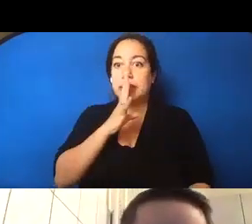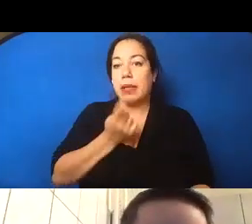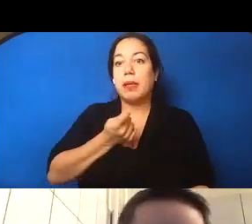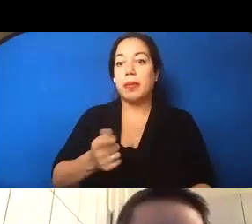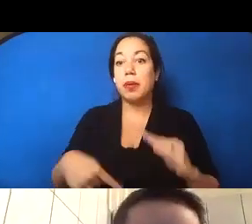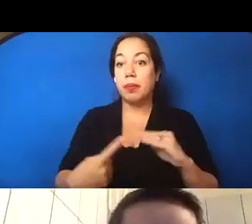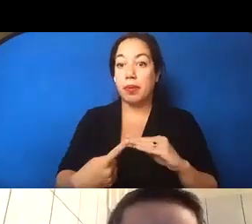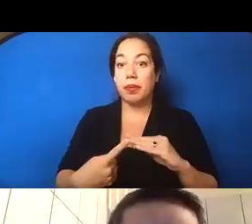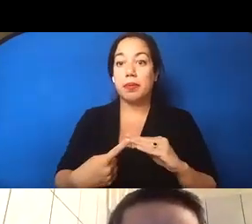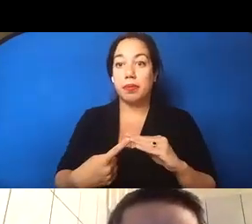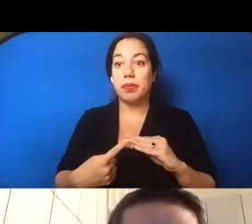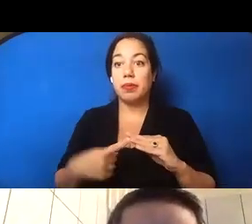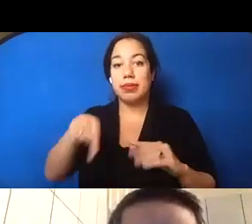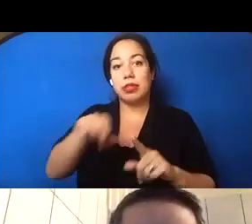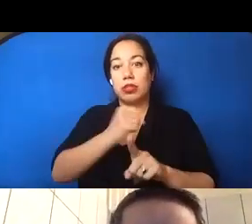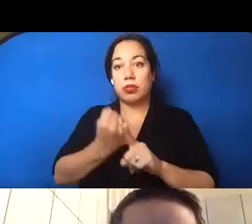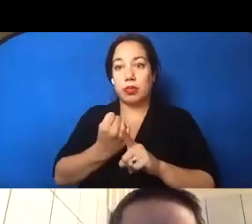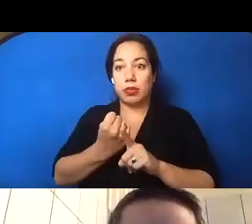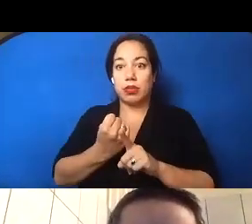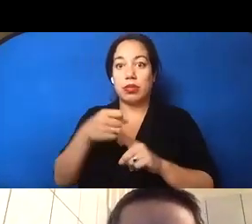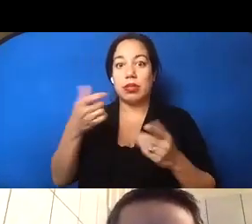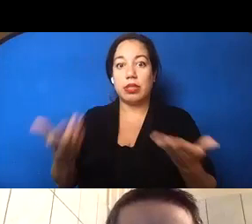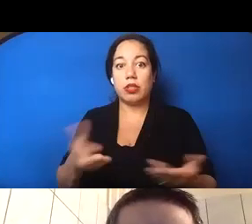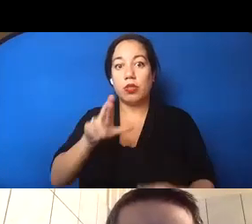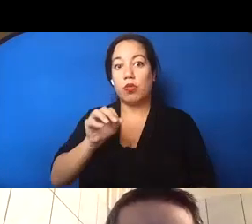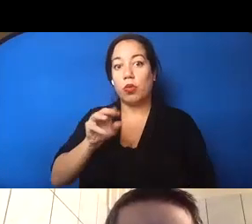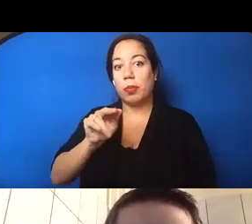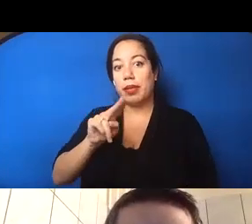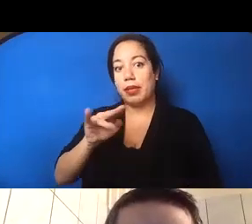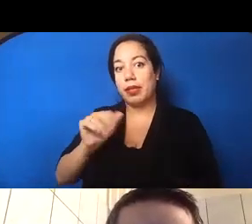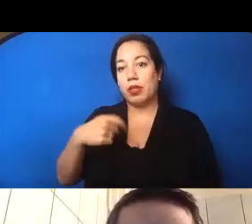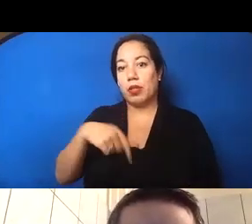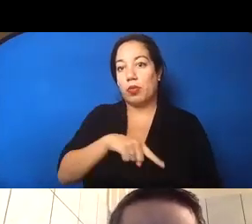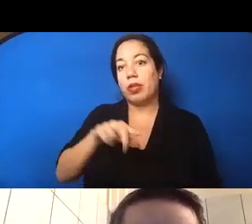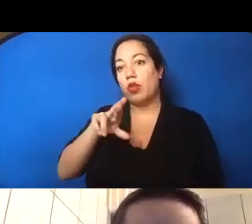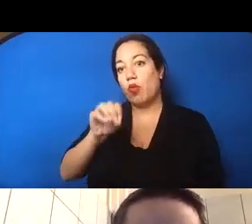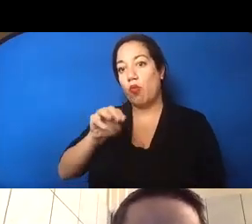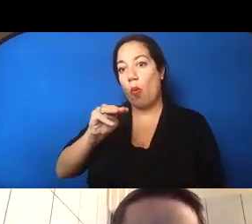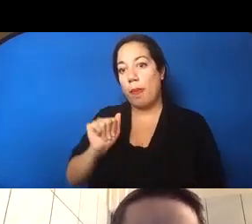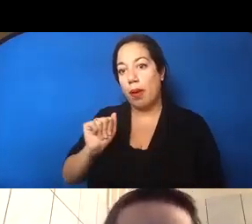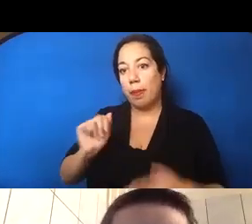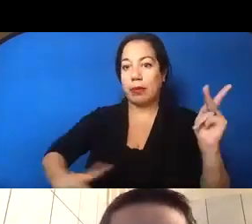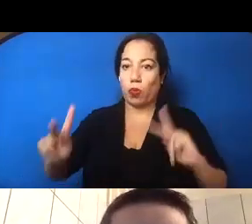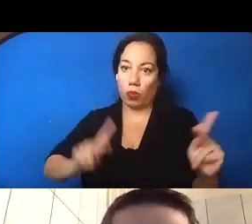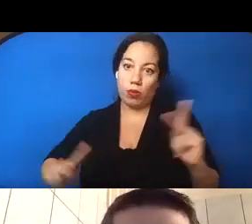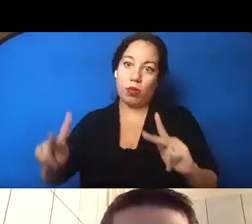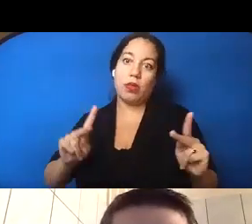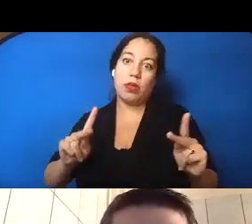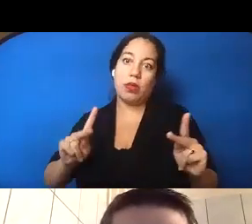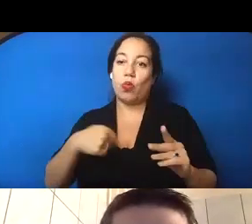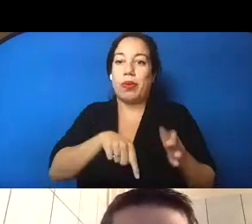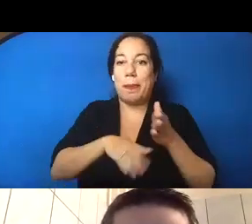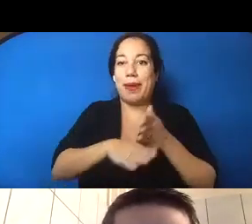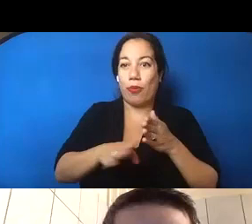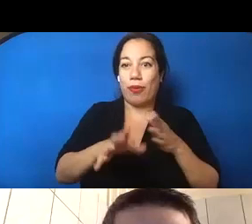about the situation here in Romania with the Roma people. The Roma are a minority